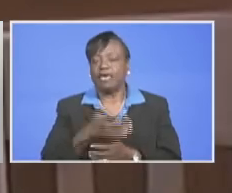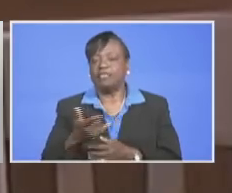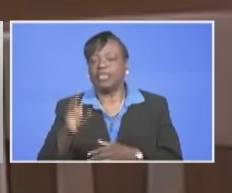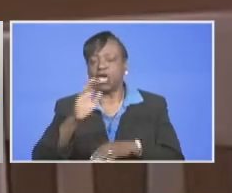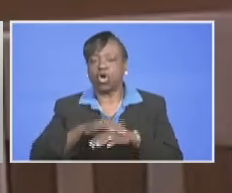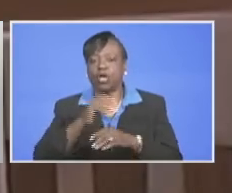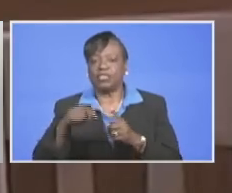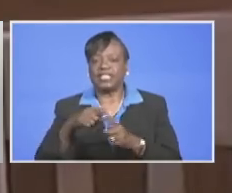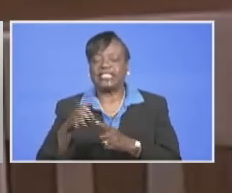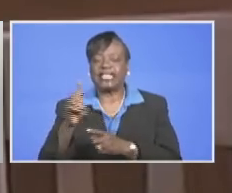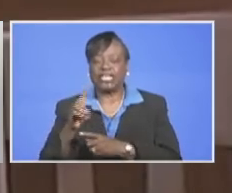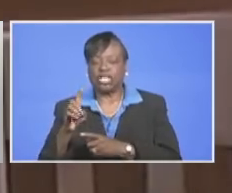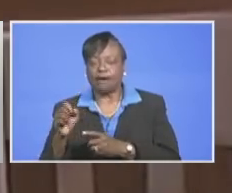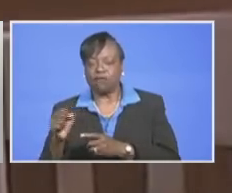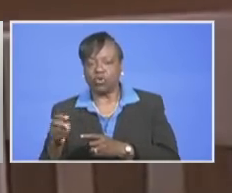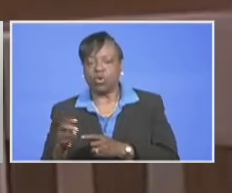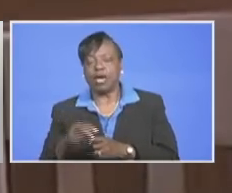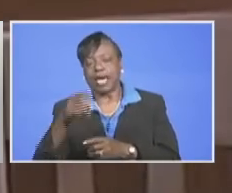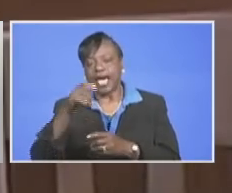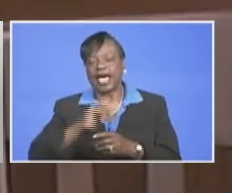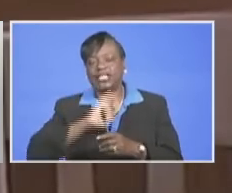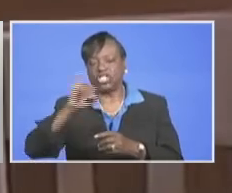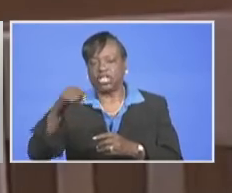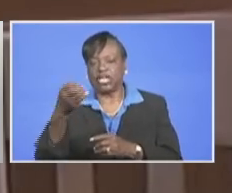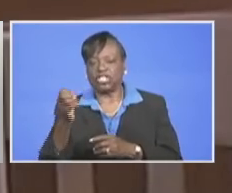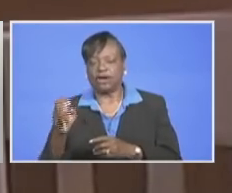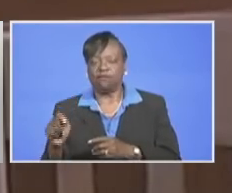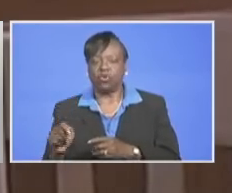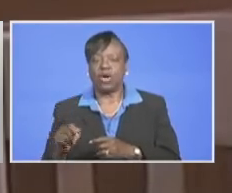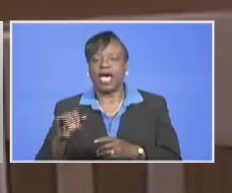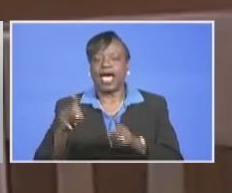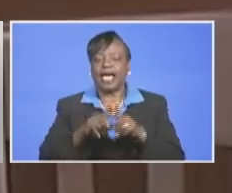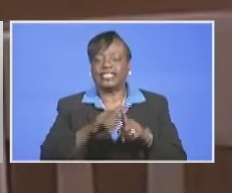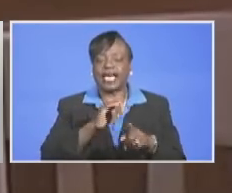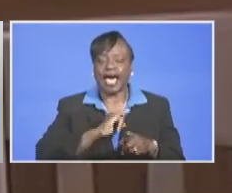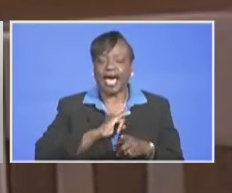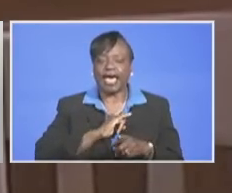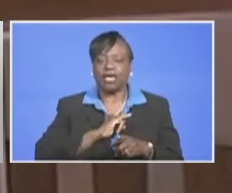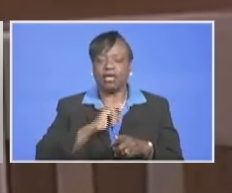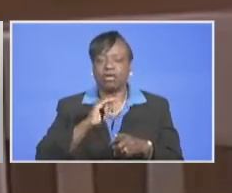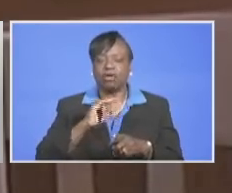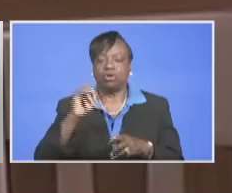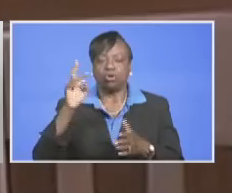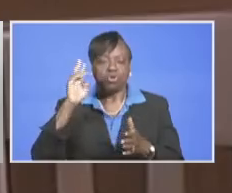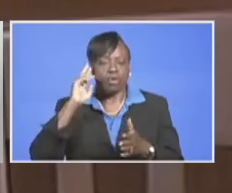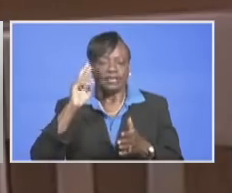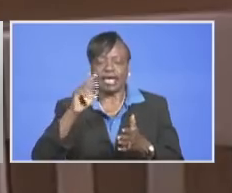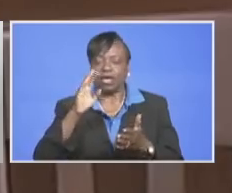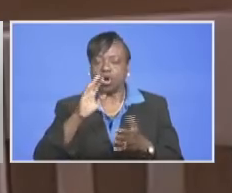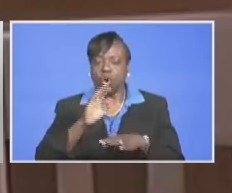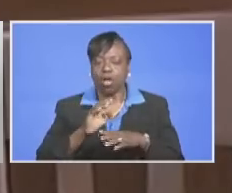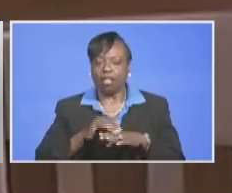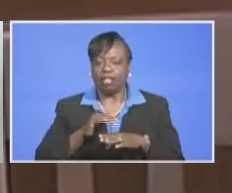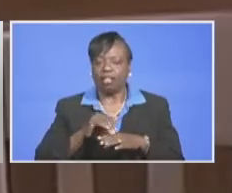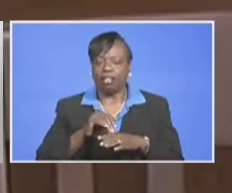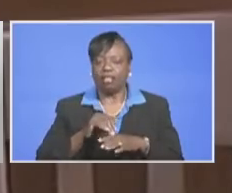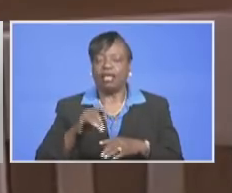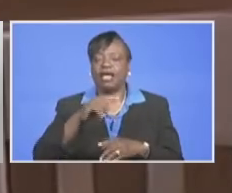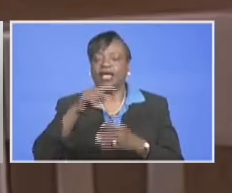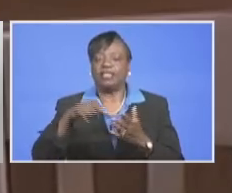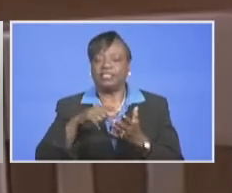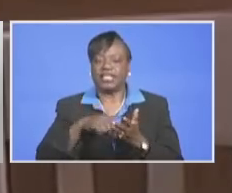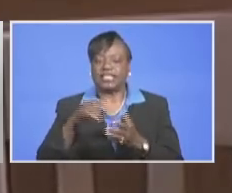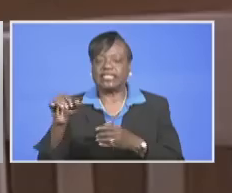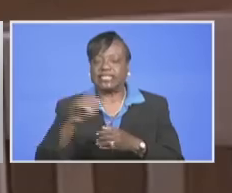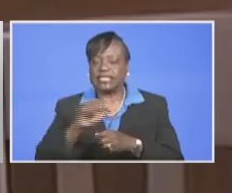scenario deja vu, because I recall this same scene being played between 2007 and